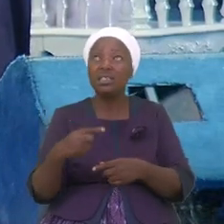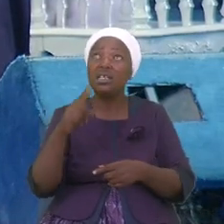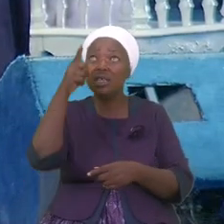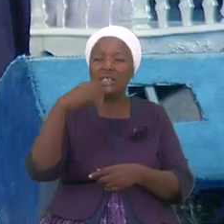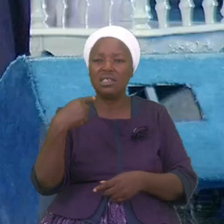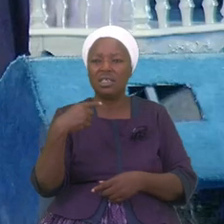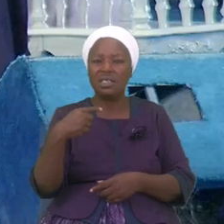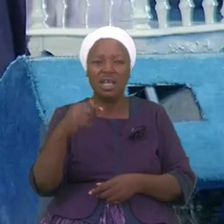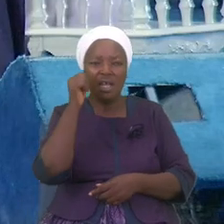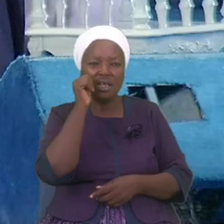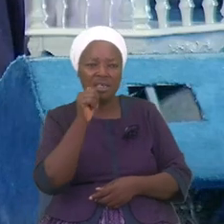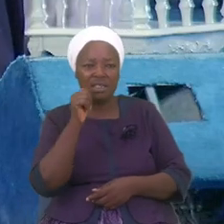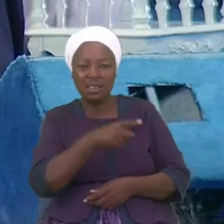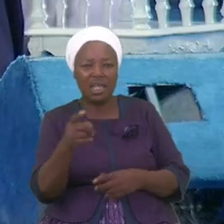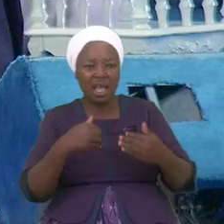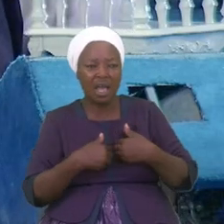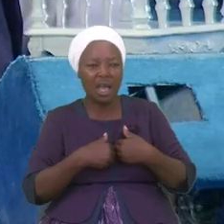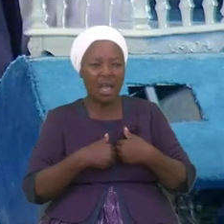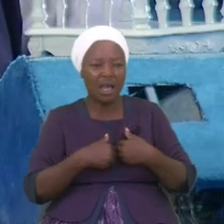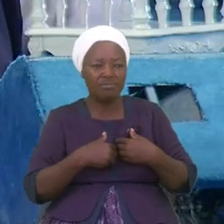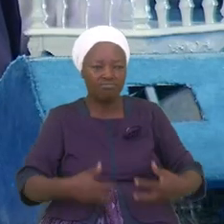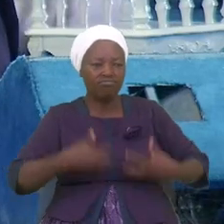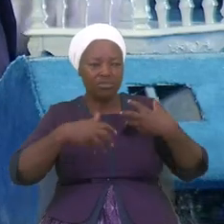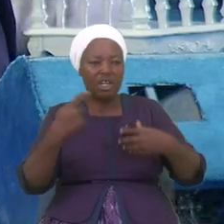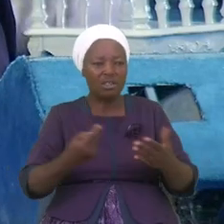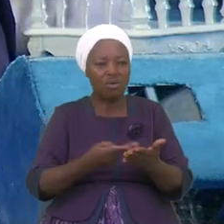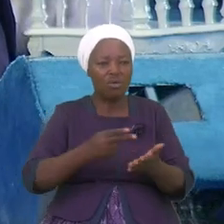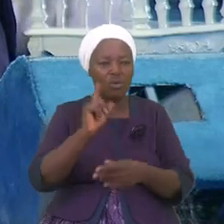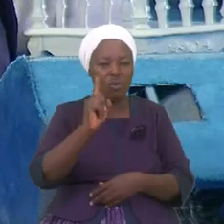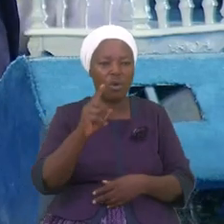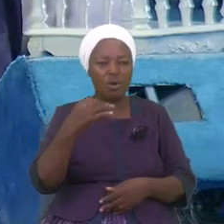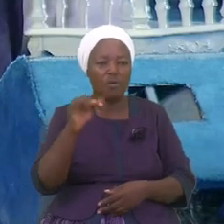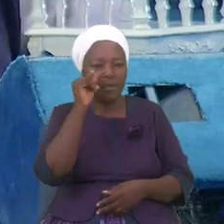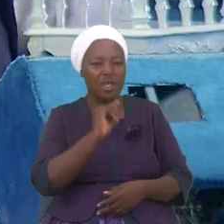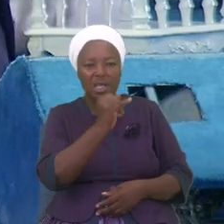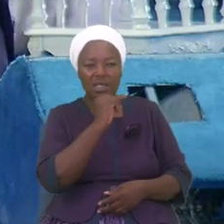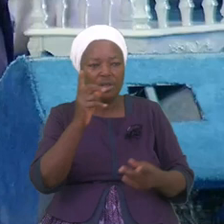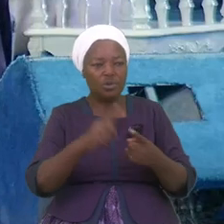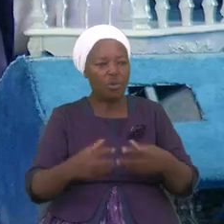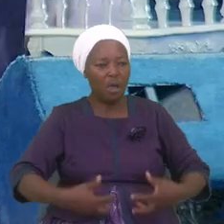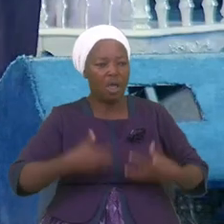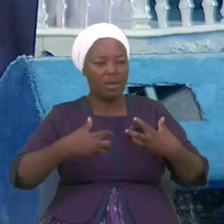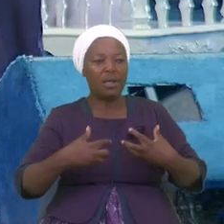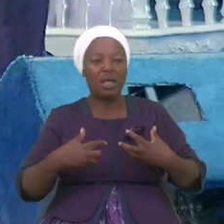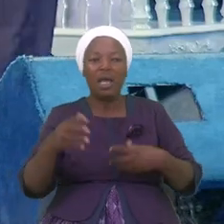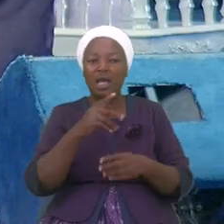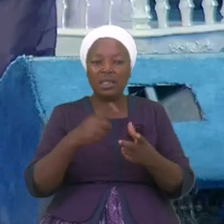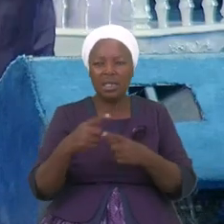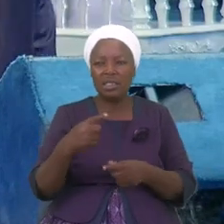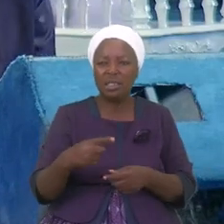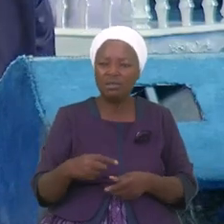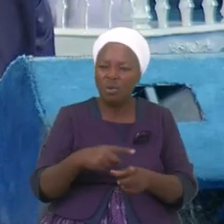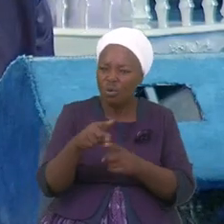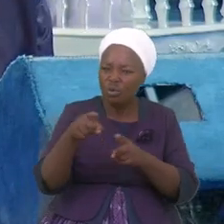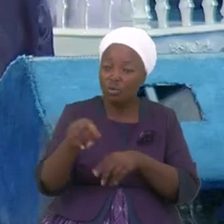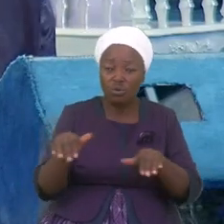have provoked the Holy One of Israel unto anger. It says, when you do